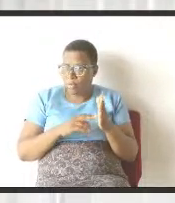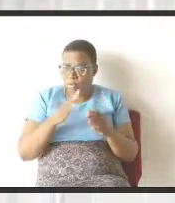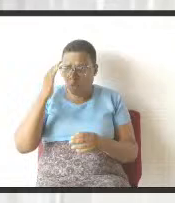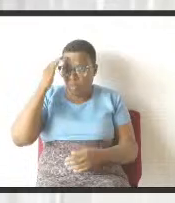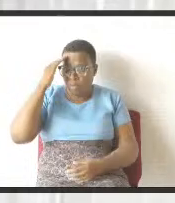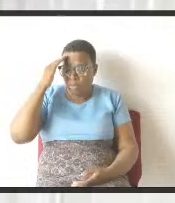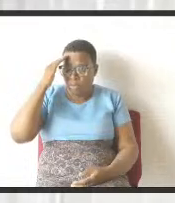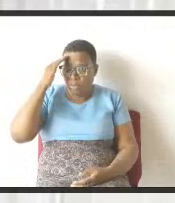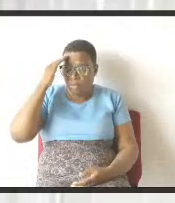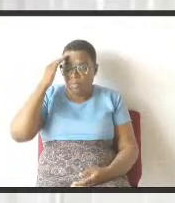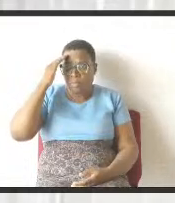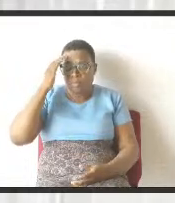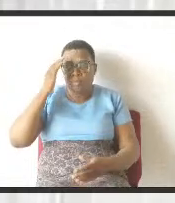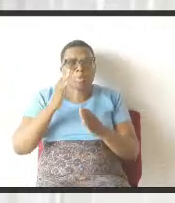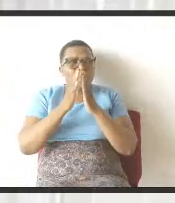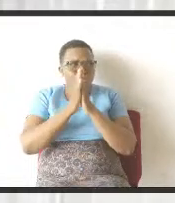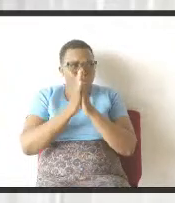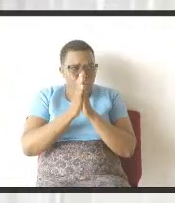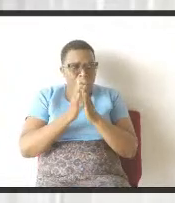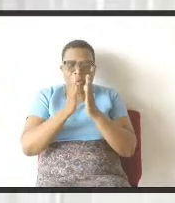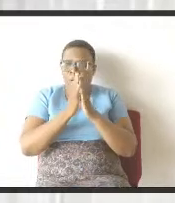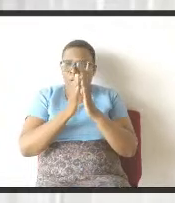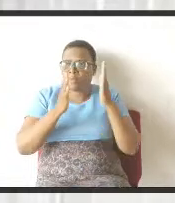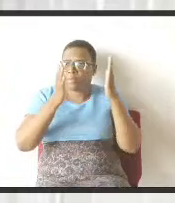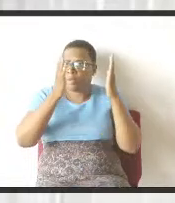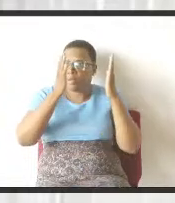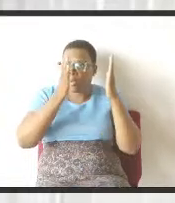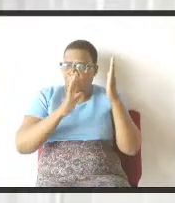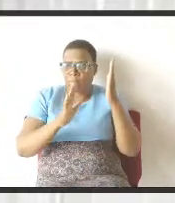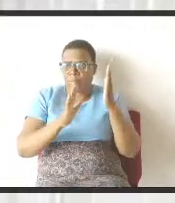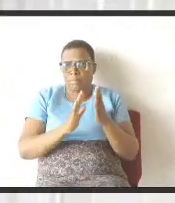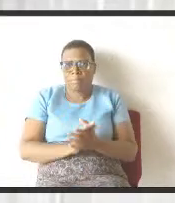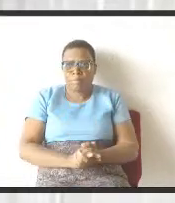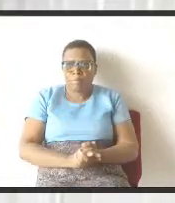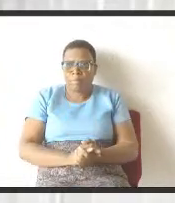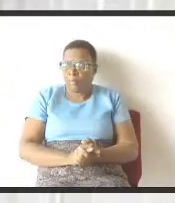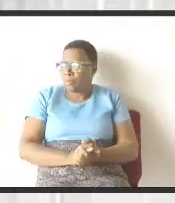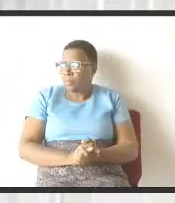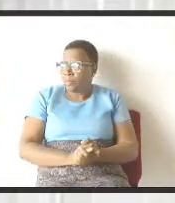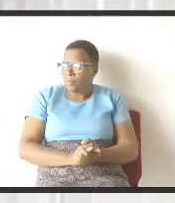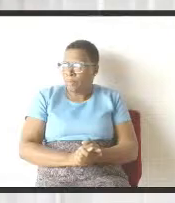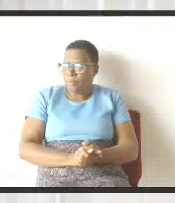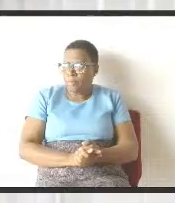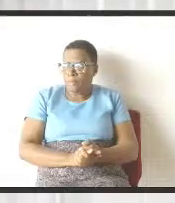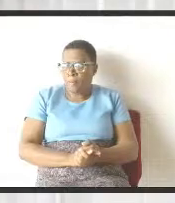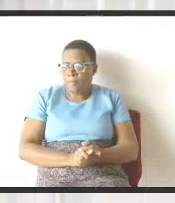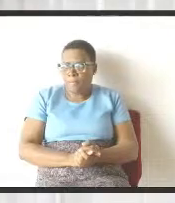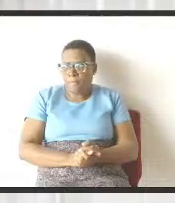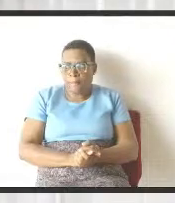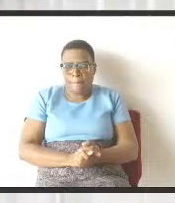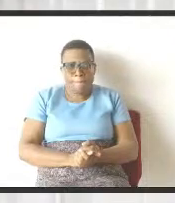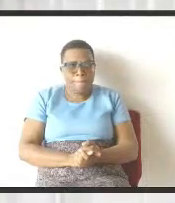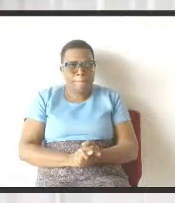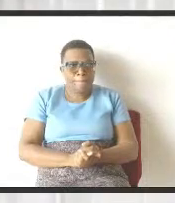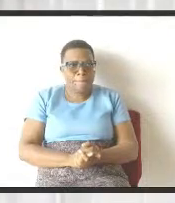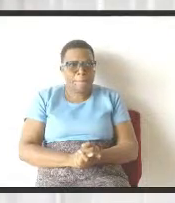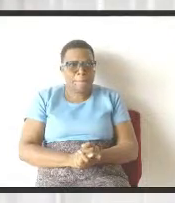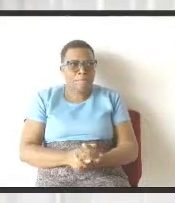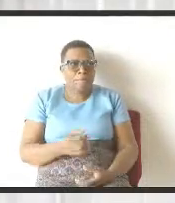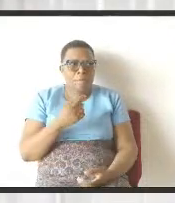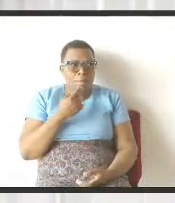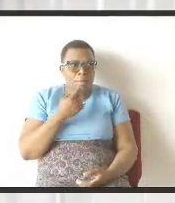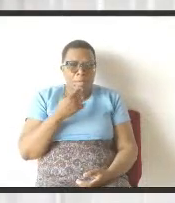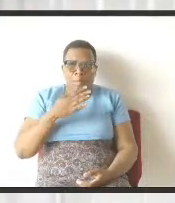pray and ask God to enable me. For he says, my grace is